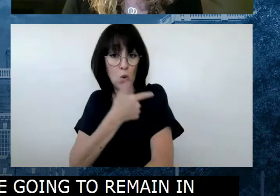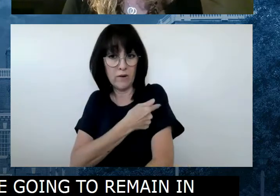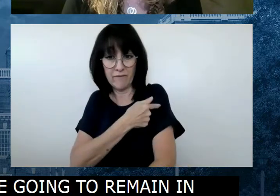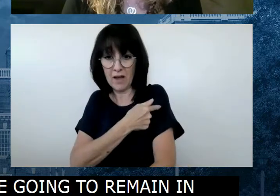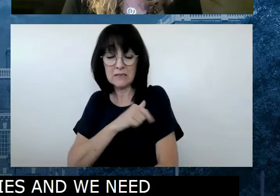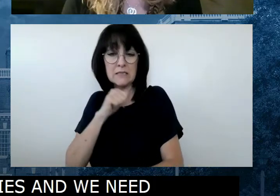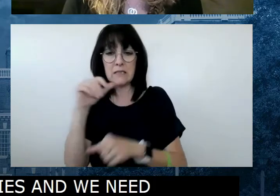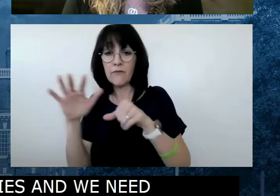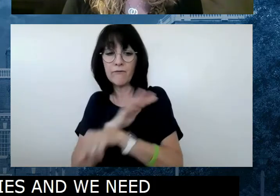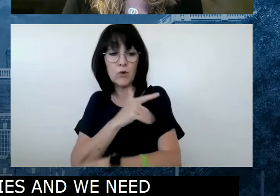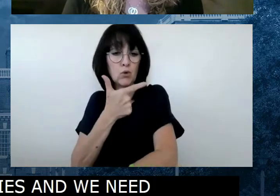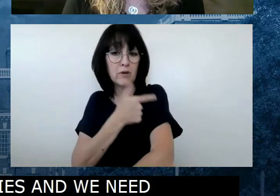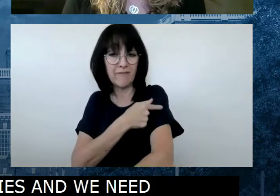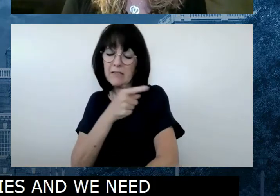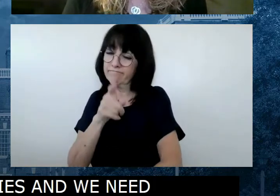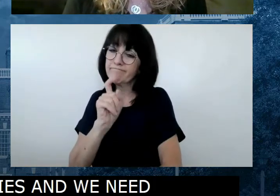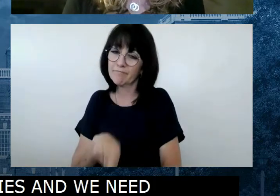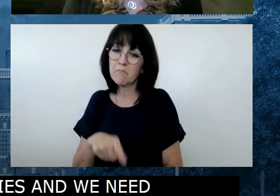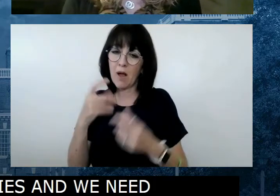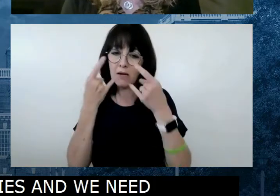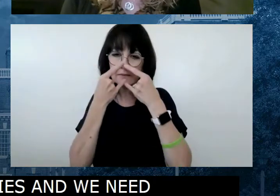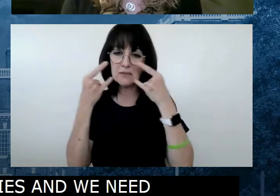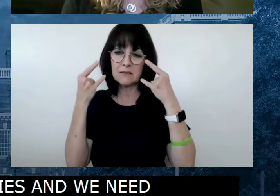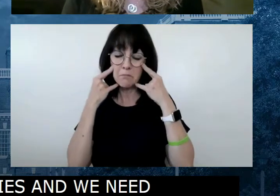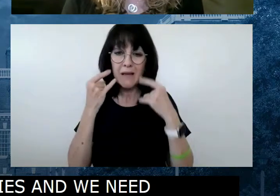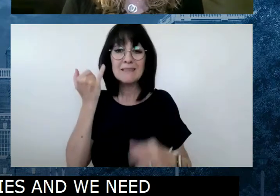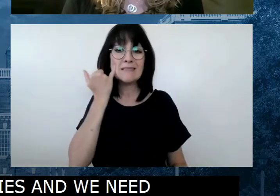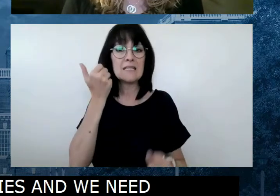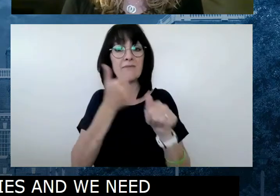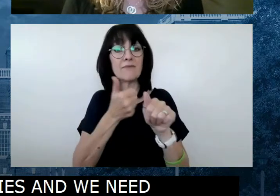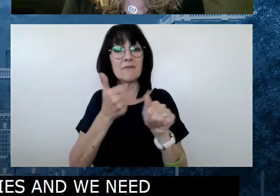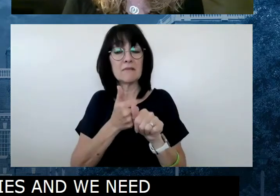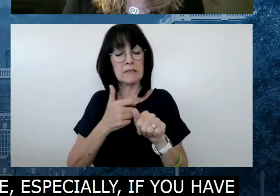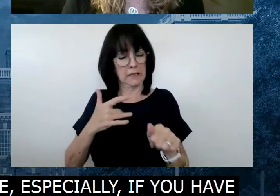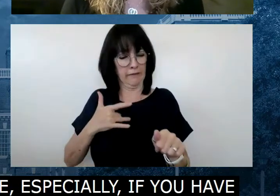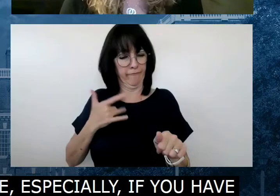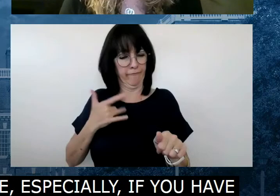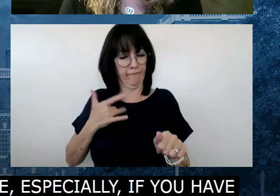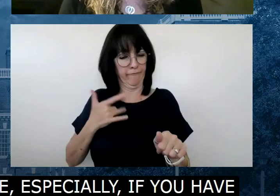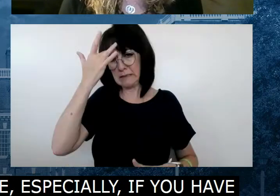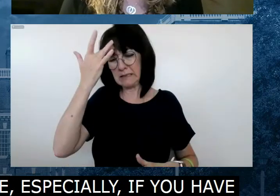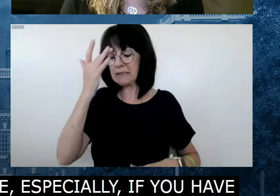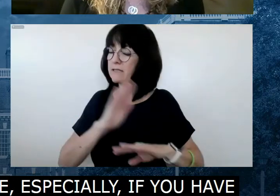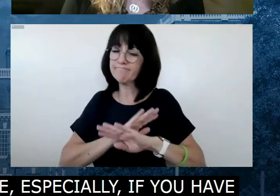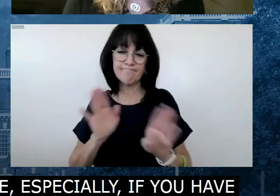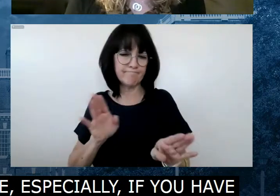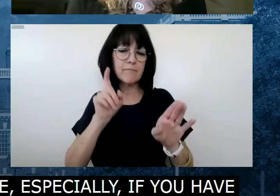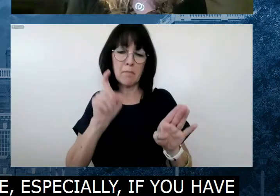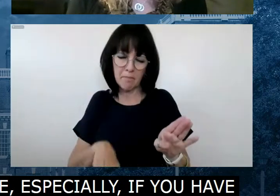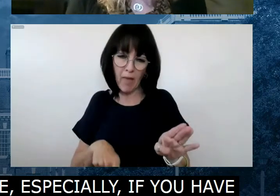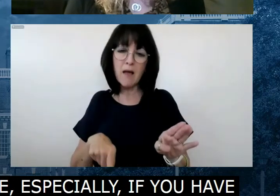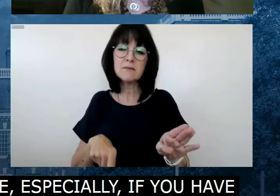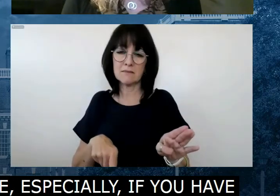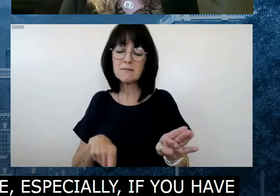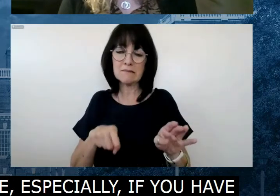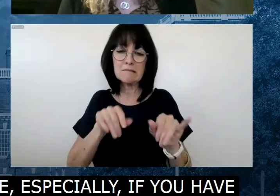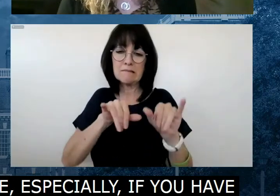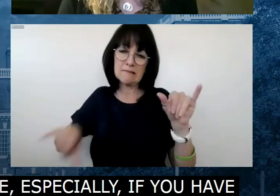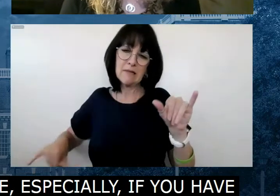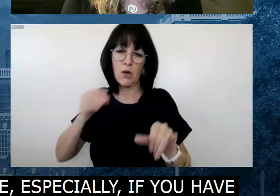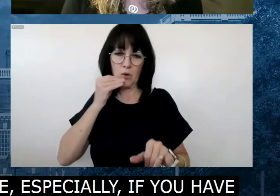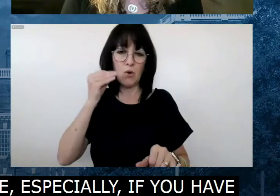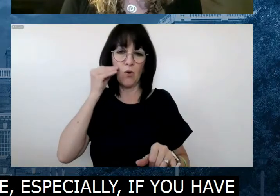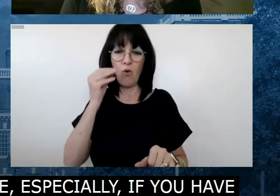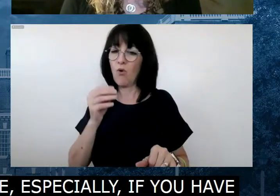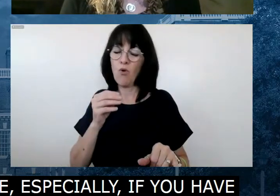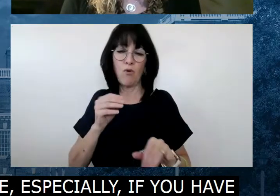if you develop symptoms. So Delawareans, please be safe and protect yourselves and your loved ones and your